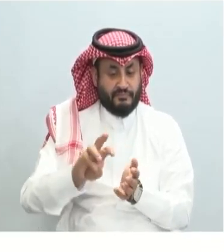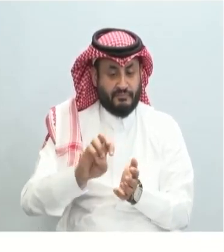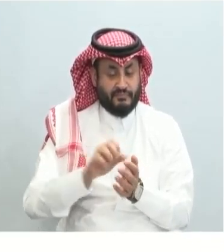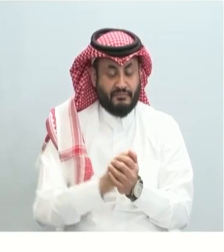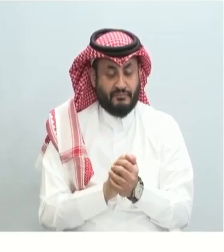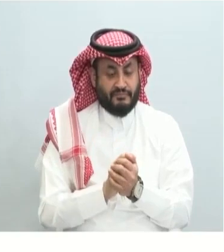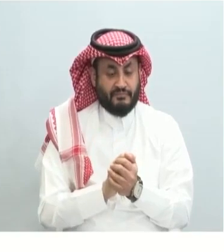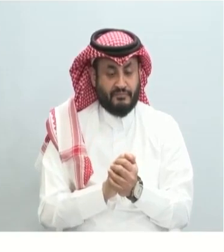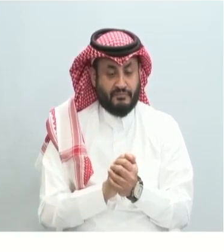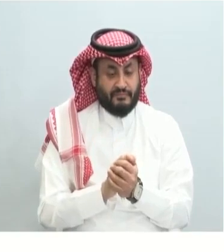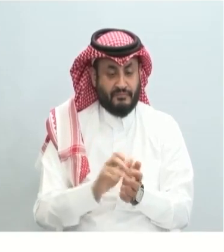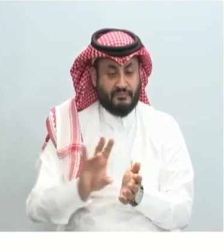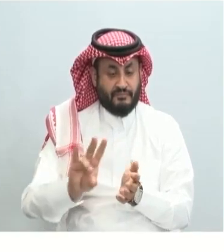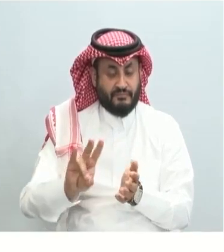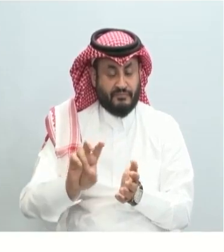60,